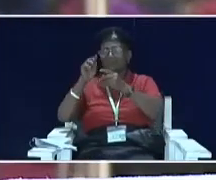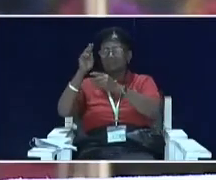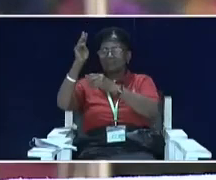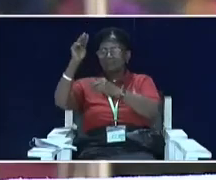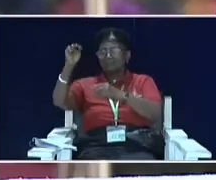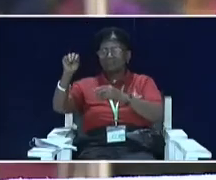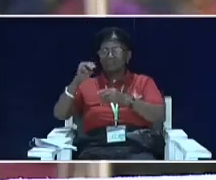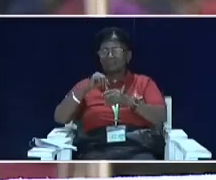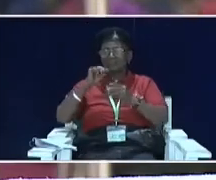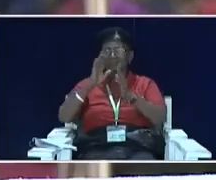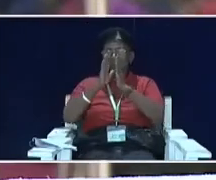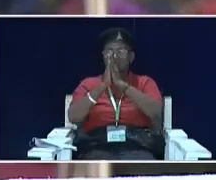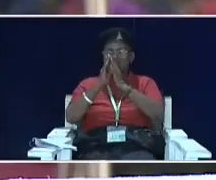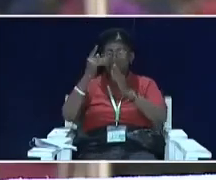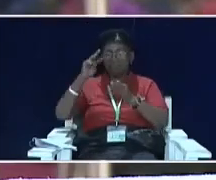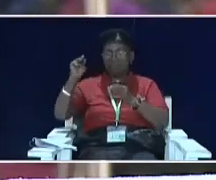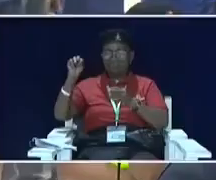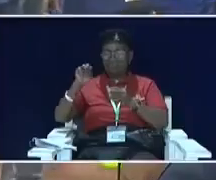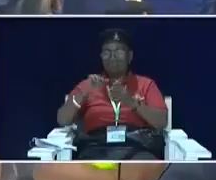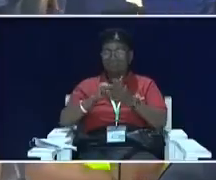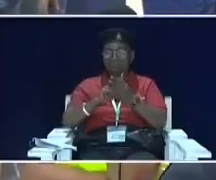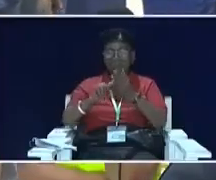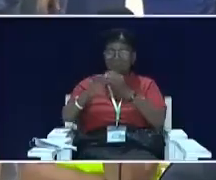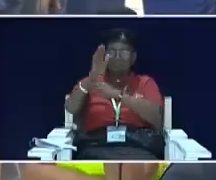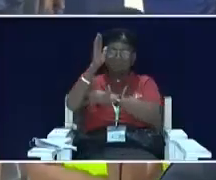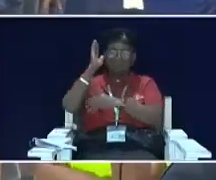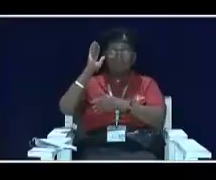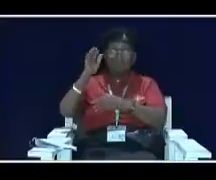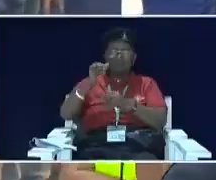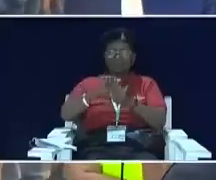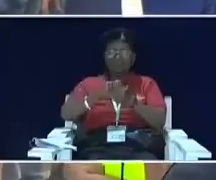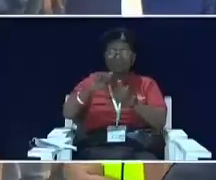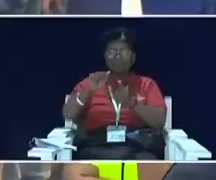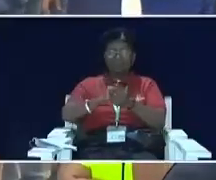that He will forgive all their sins, that He will wash them clean,